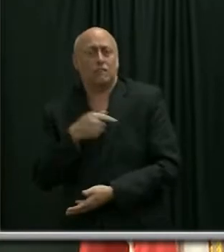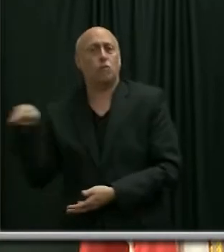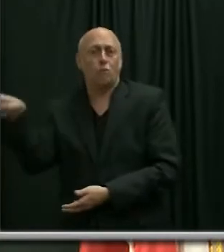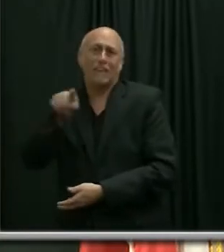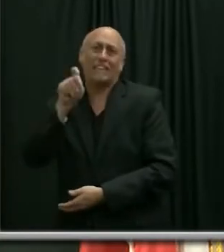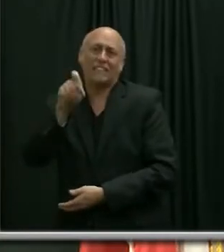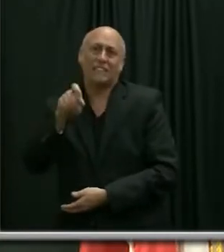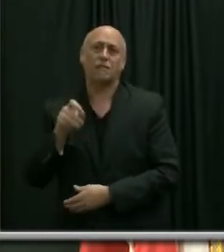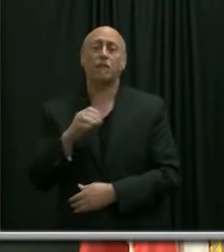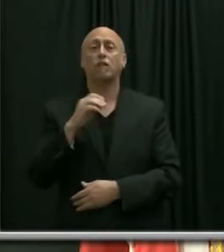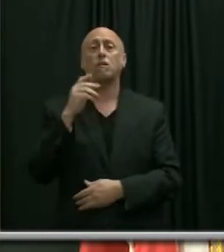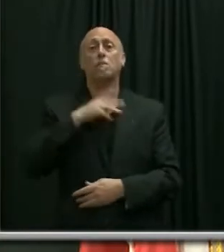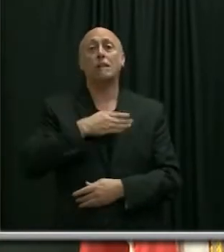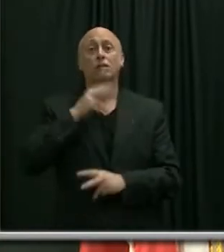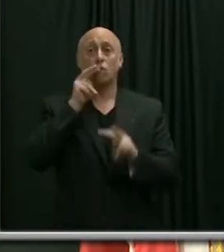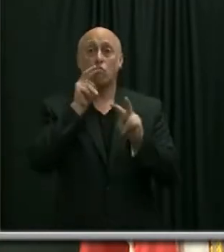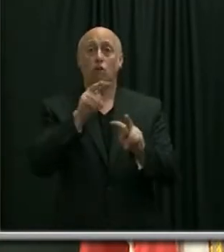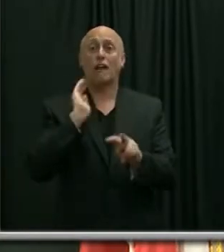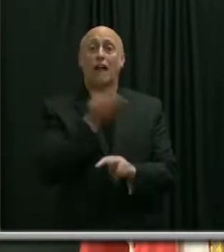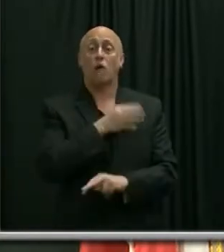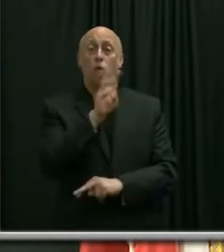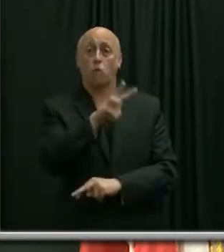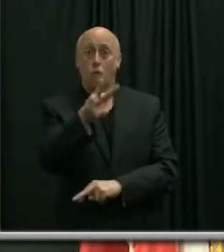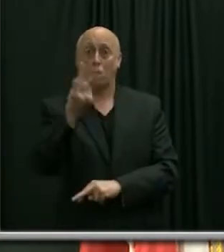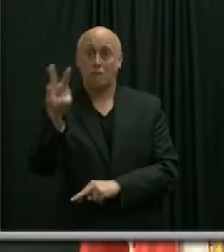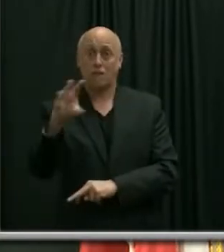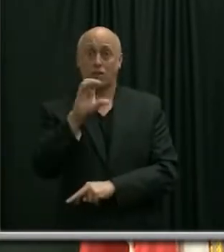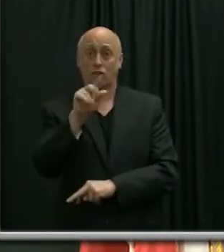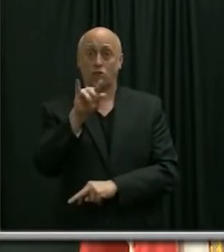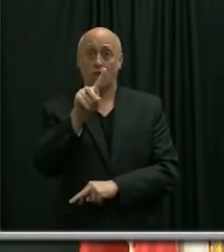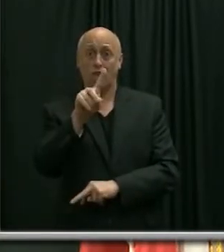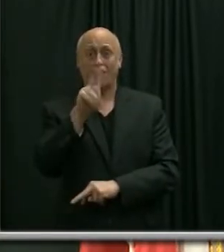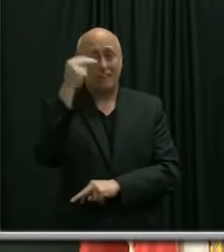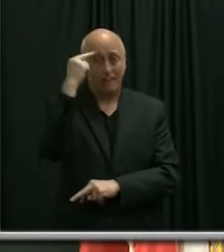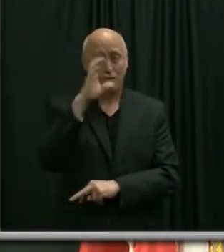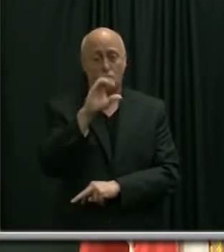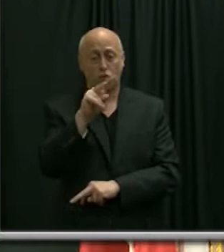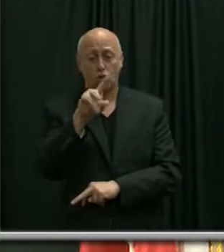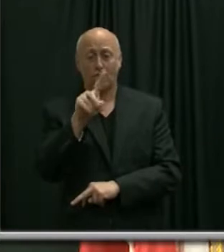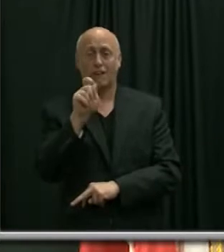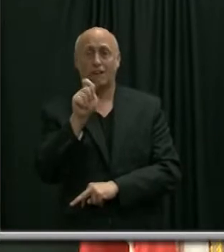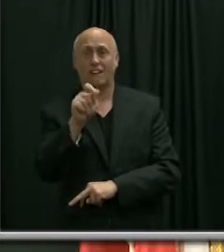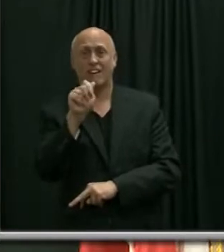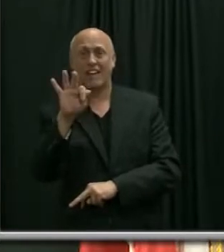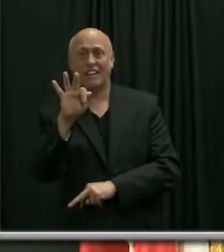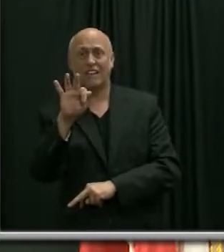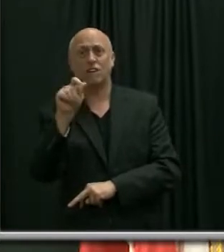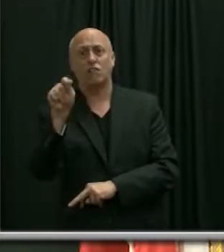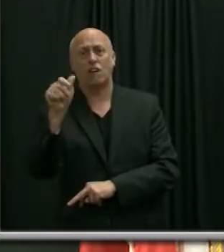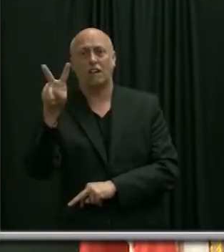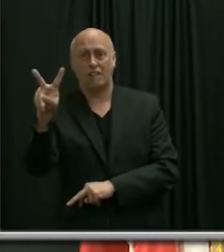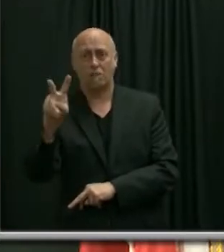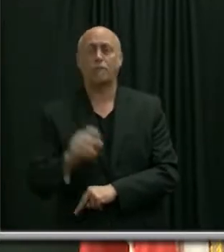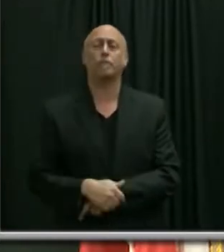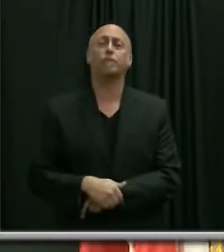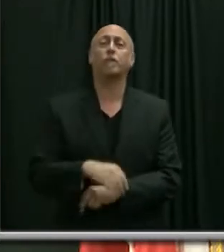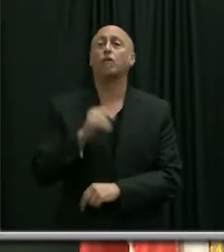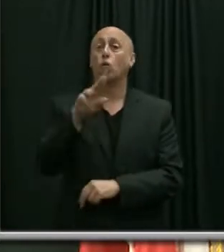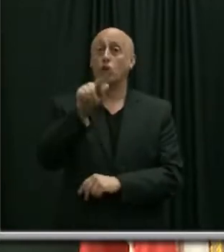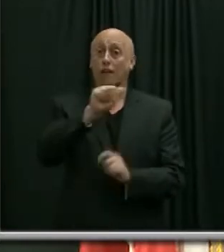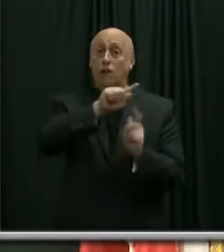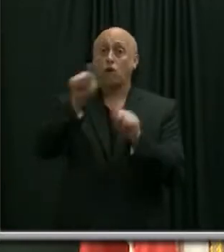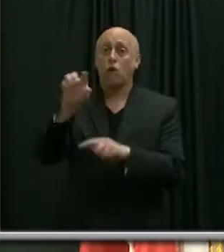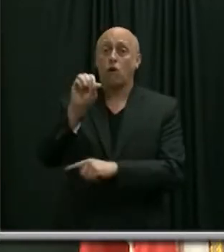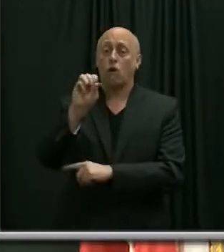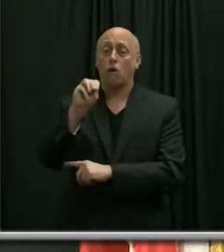covid19.nashville.gov. Or if you have smaller donations, please bring them to the Community Resource Center at Omohundro Place, and this is open Monday through Saturday